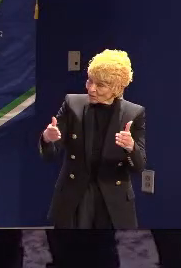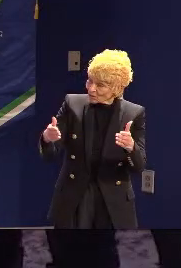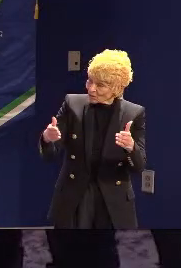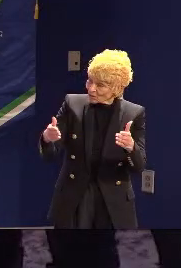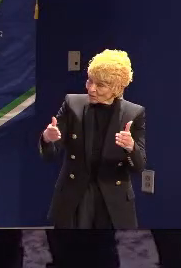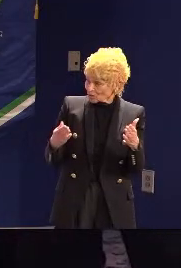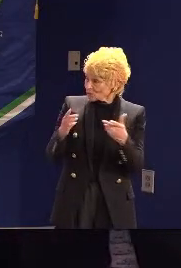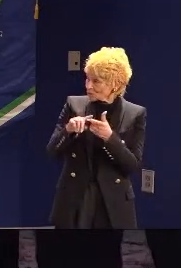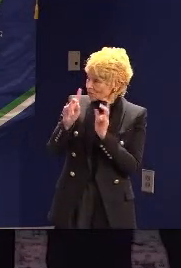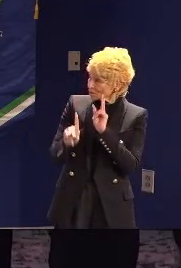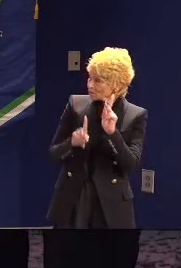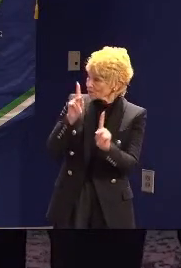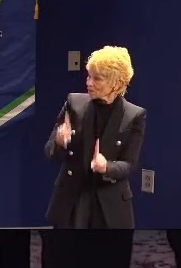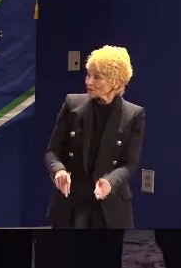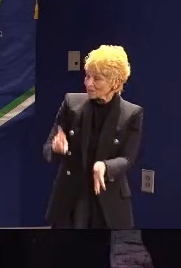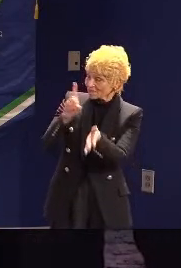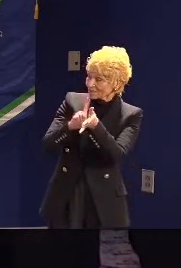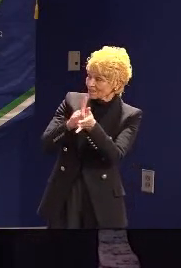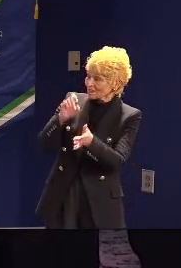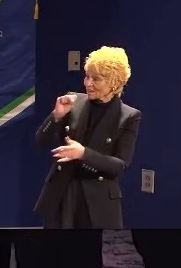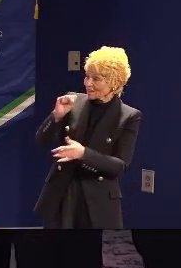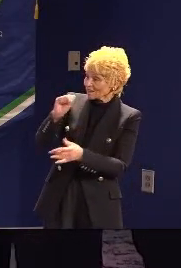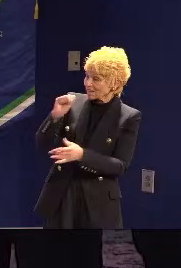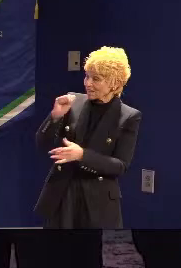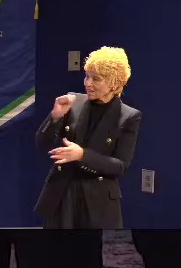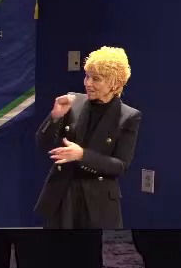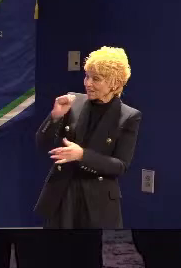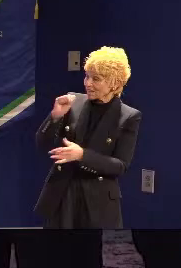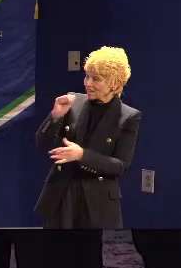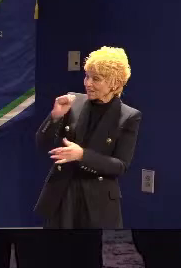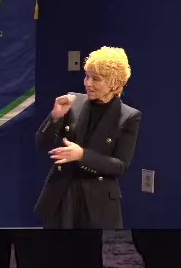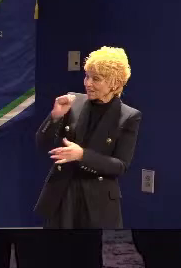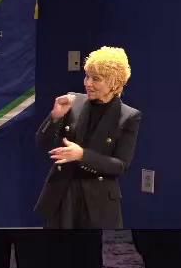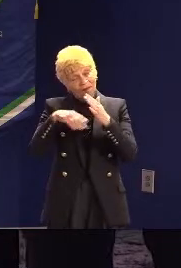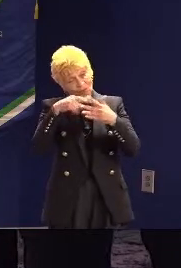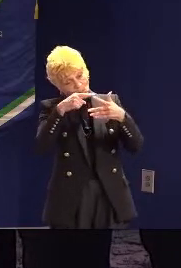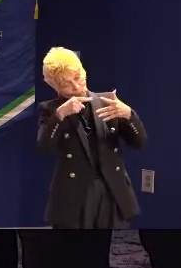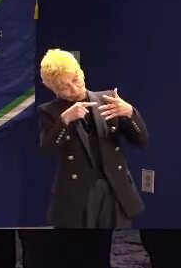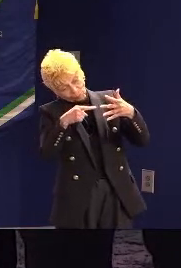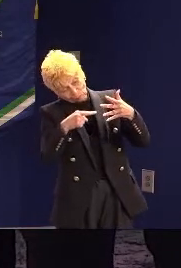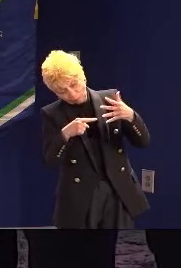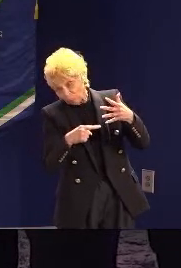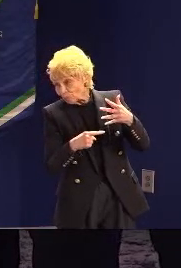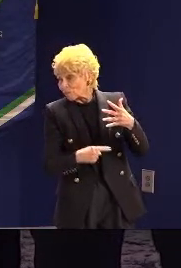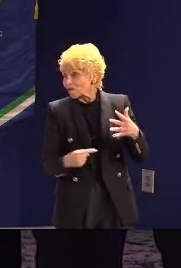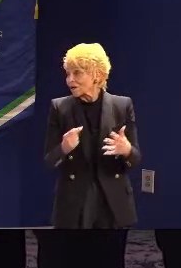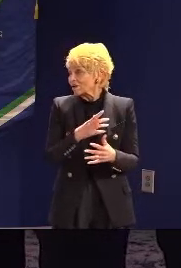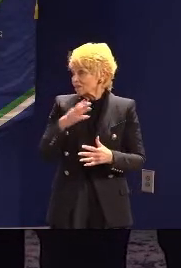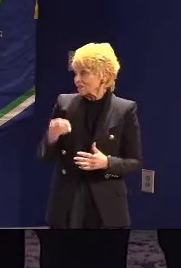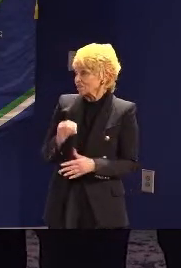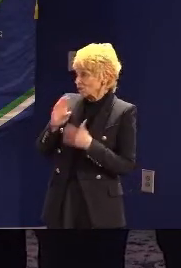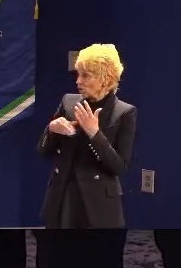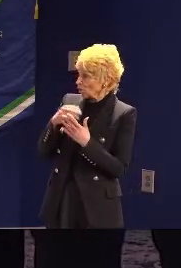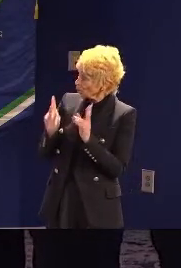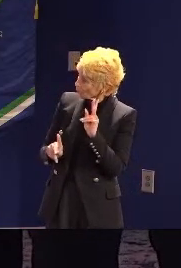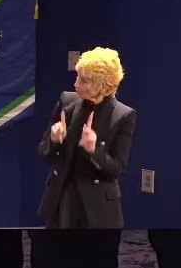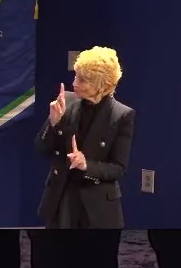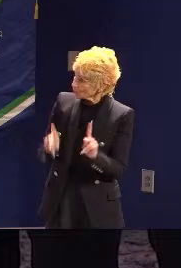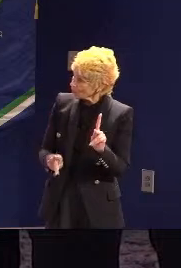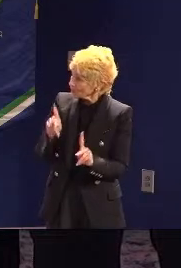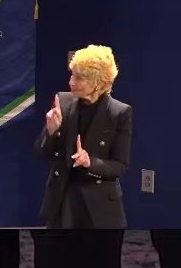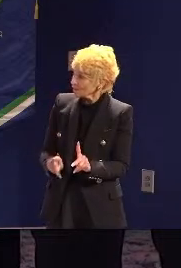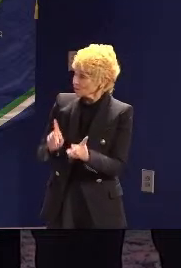Finley. Thank you, Dr. Shepard, Dr. Eatman, Dr. Wimes, for believing in me 6 years ago. You've